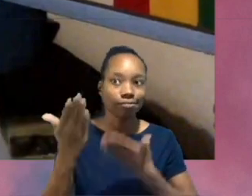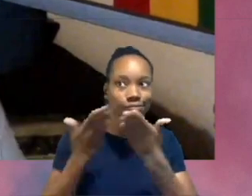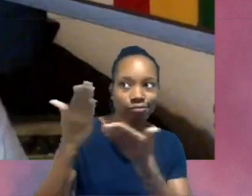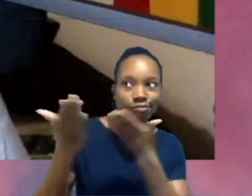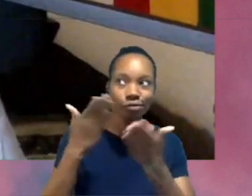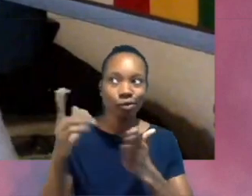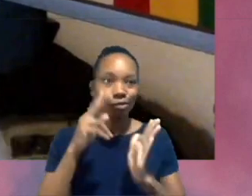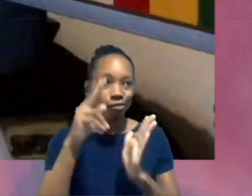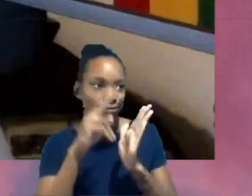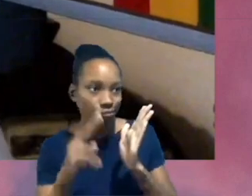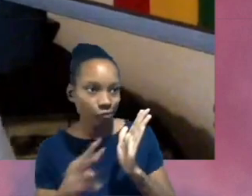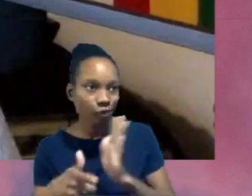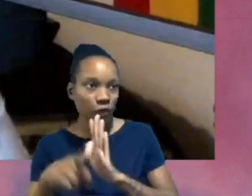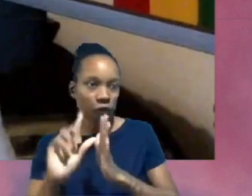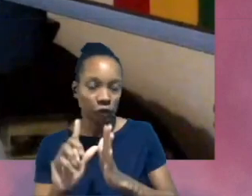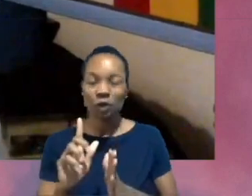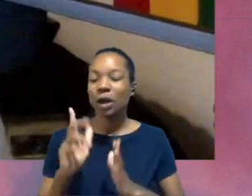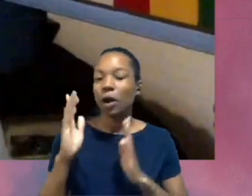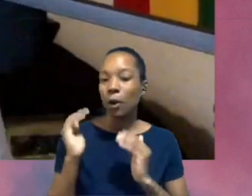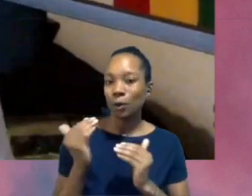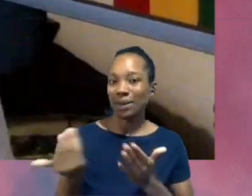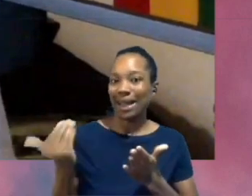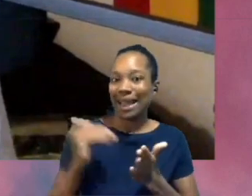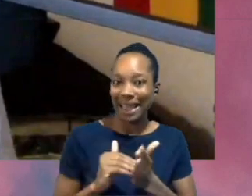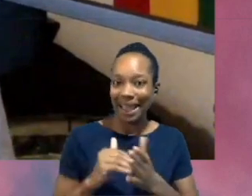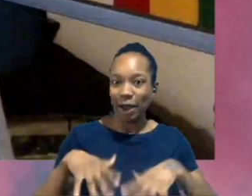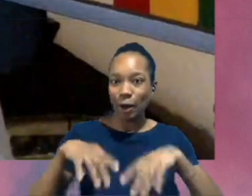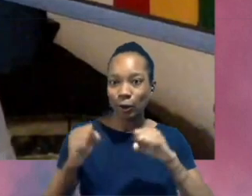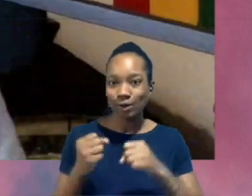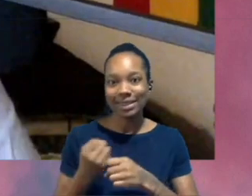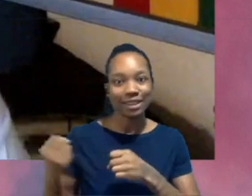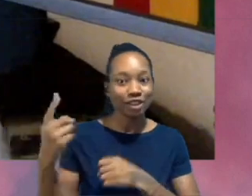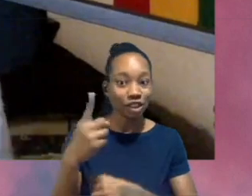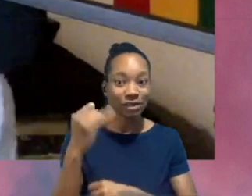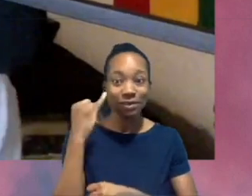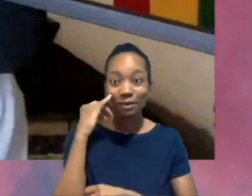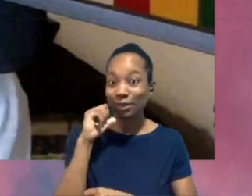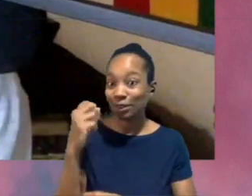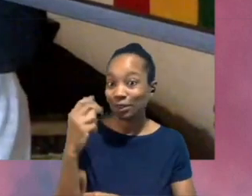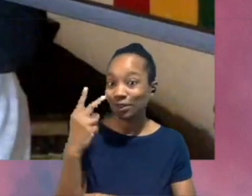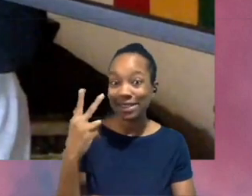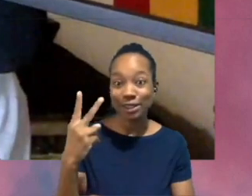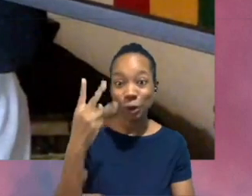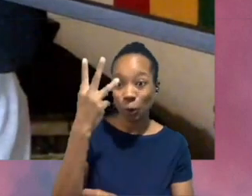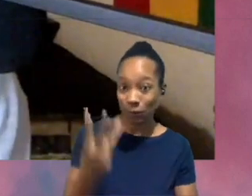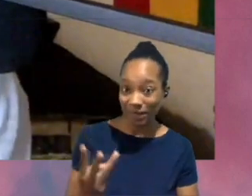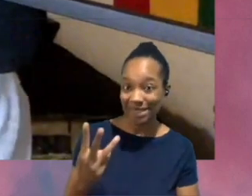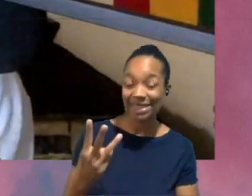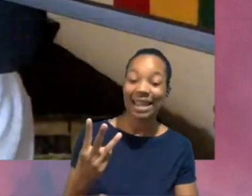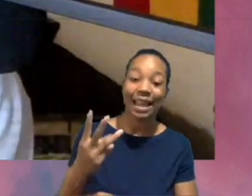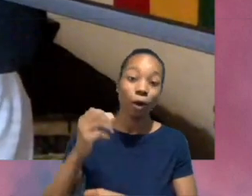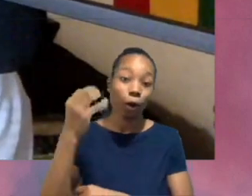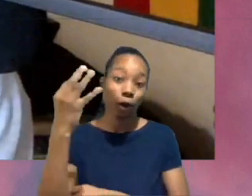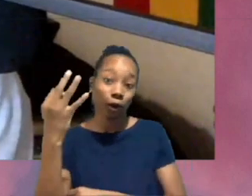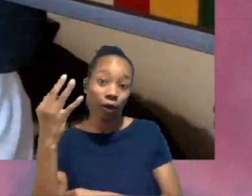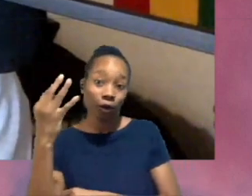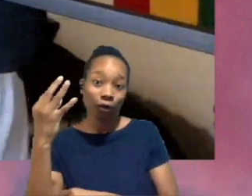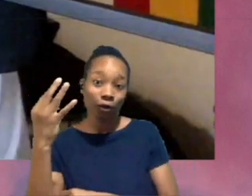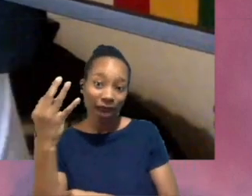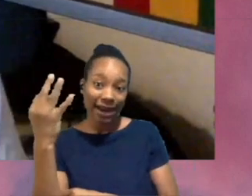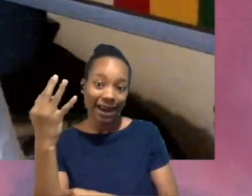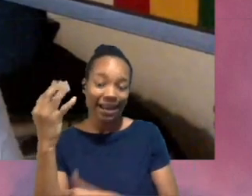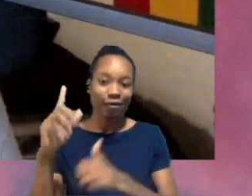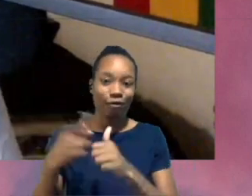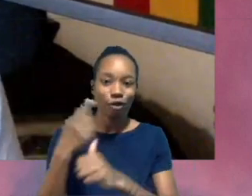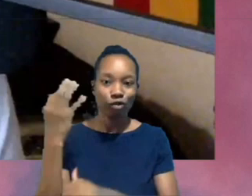year. And in the meantime, if we don't see y'all at a workshop on a Wednesday or at an open mic on a first Friday with our partners, Chapter